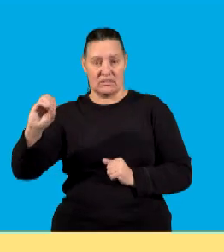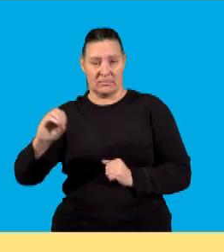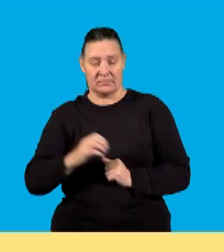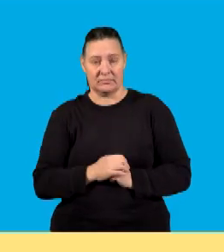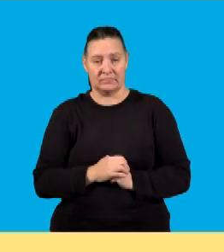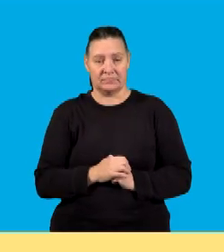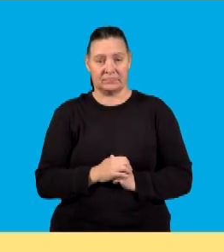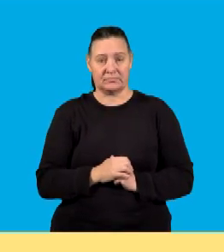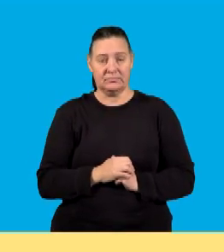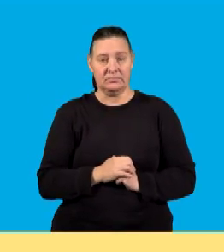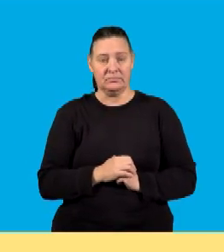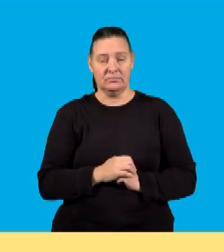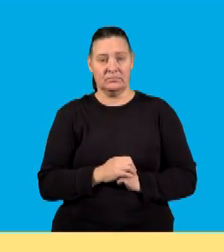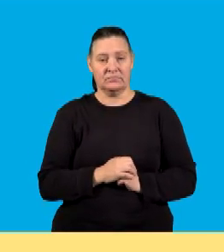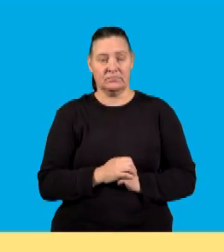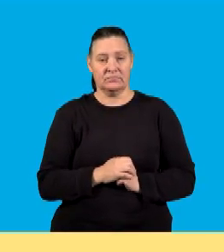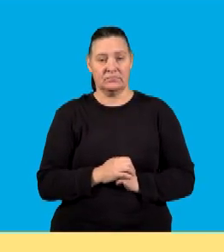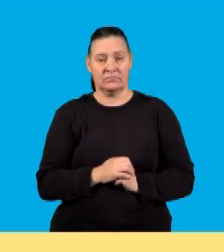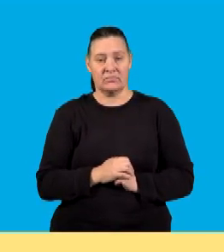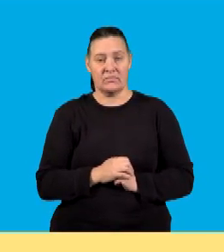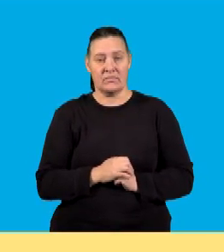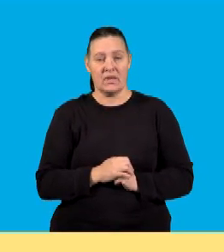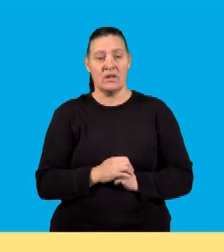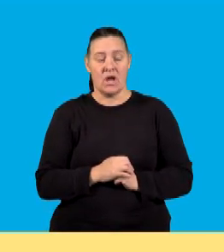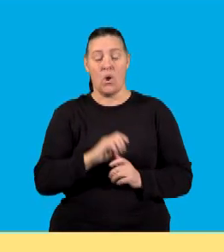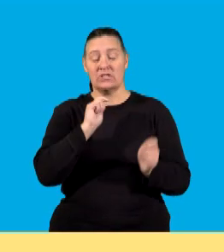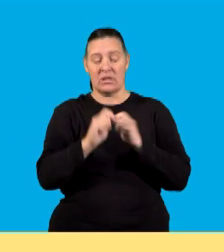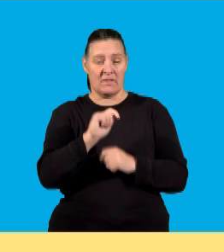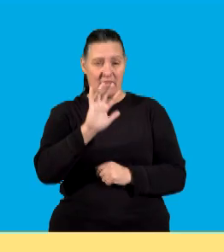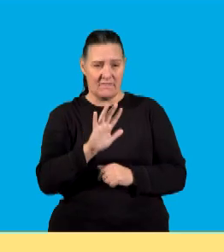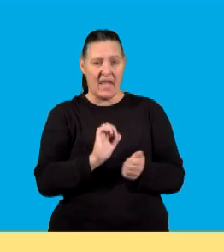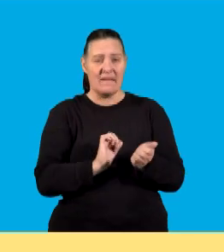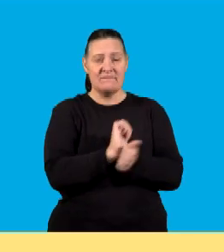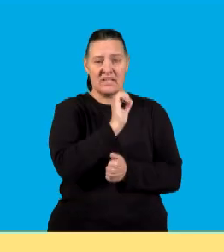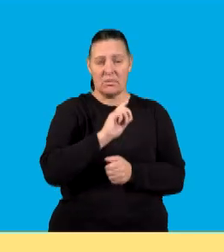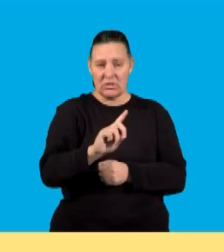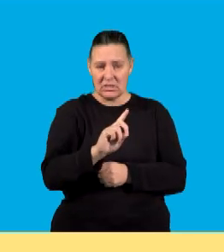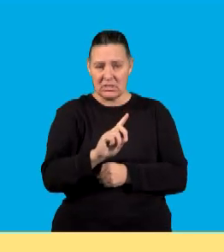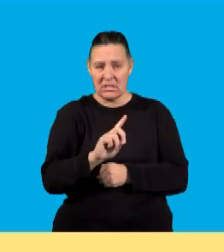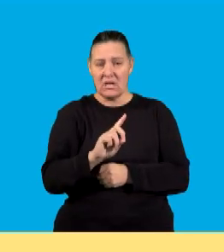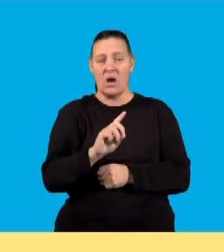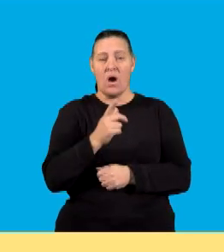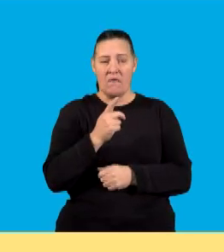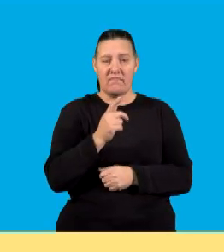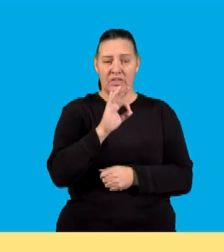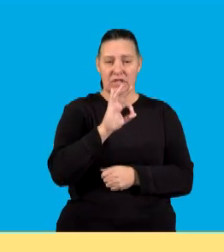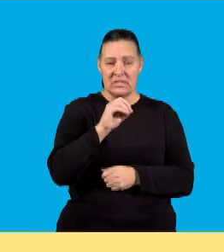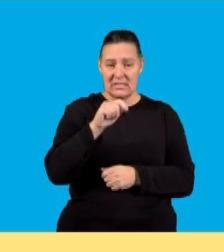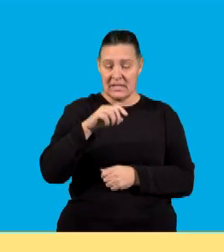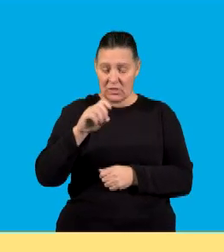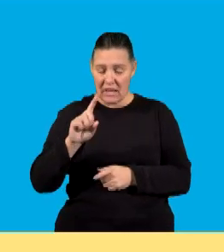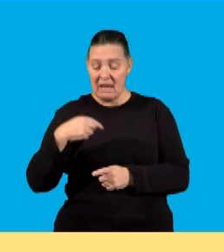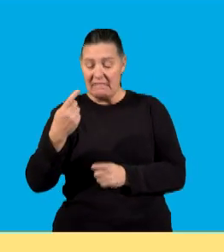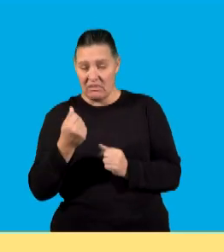3,600. Then I will bring adjustment number 5. A fixed deposit of 30,000 is set to mature in the next financial